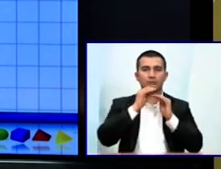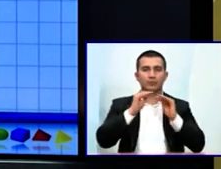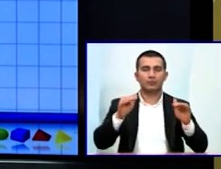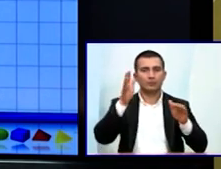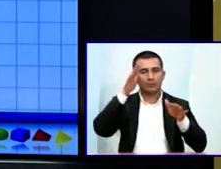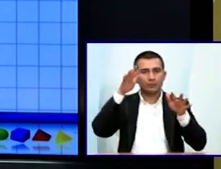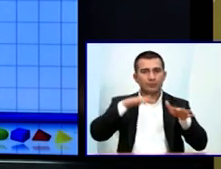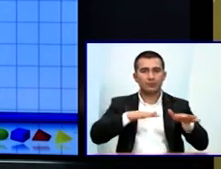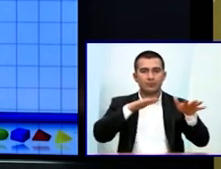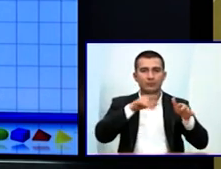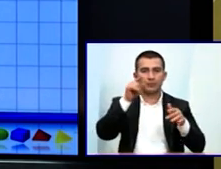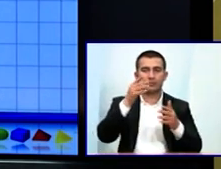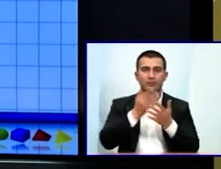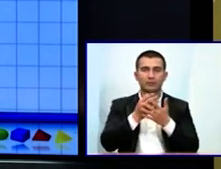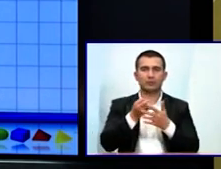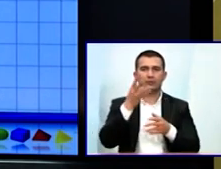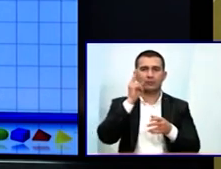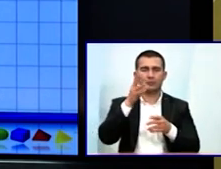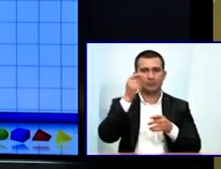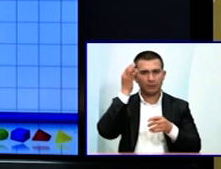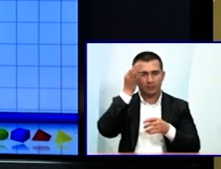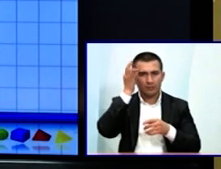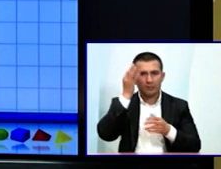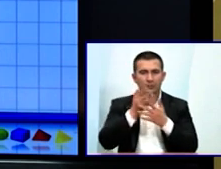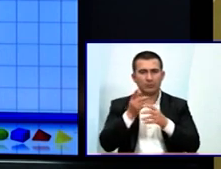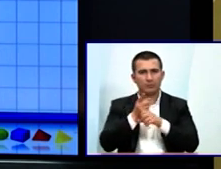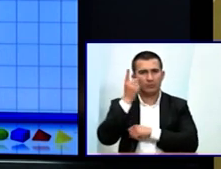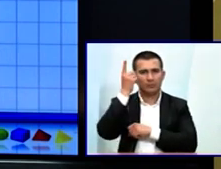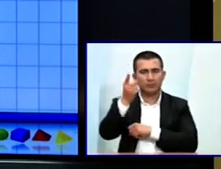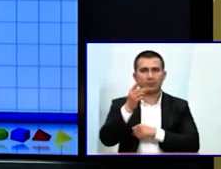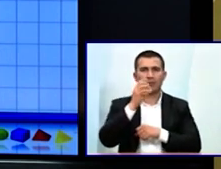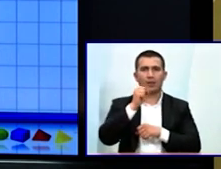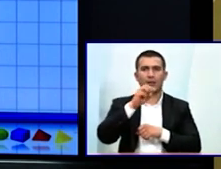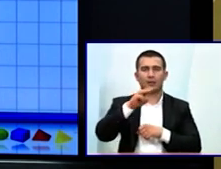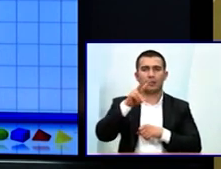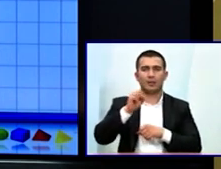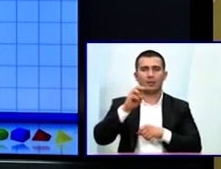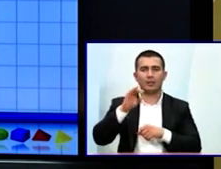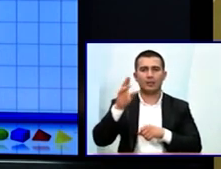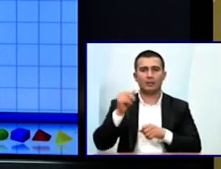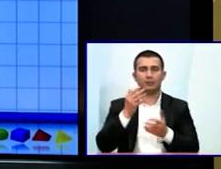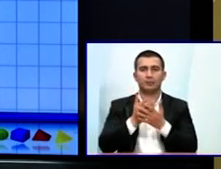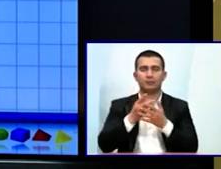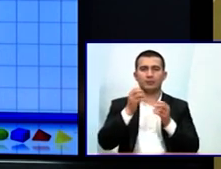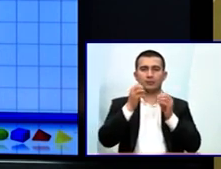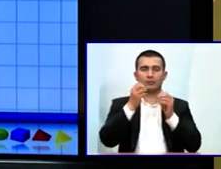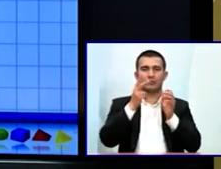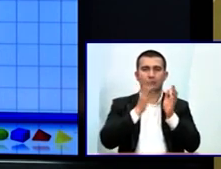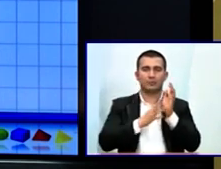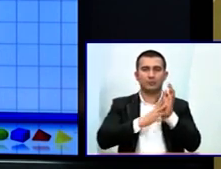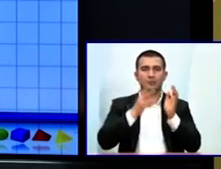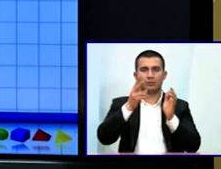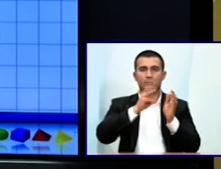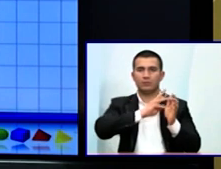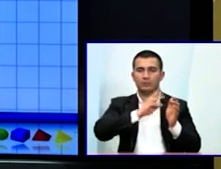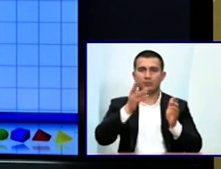180 million kilometr kvadratga teng yuzaga ega. Atlantika okeanining yuzasi 92 million kilometr kvadratga